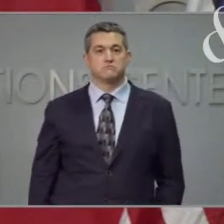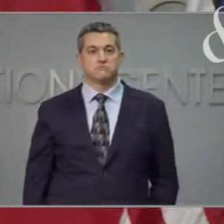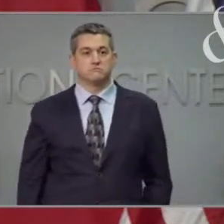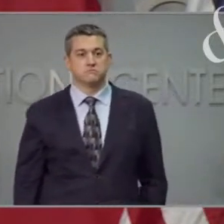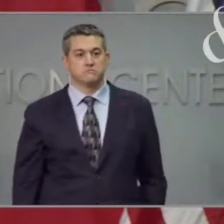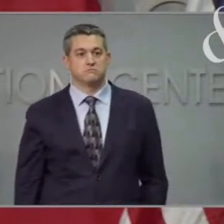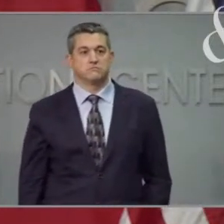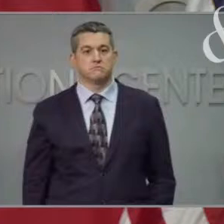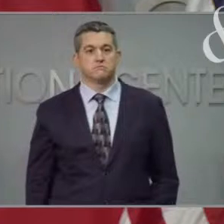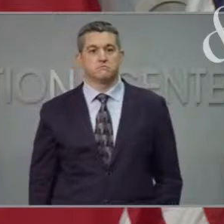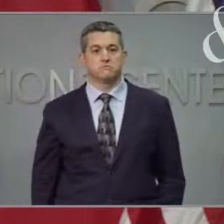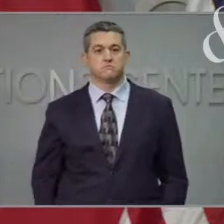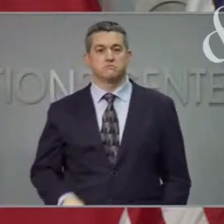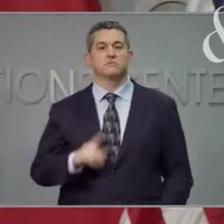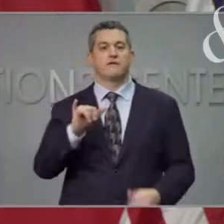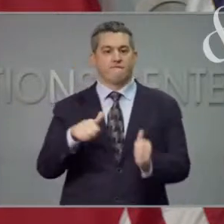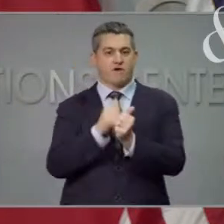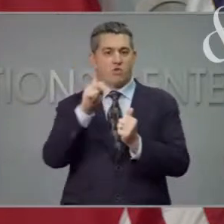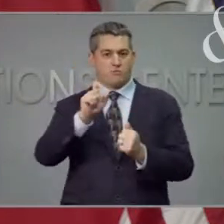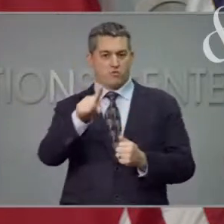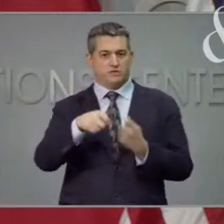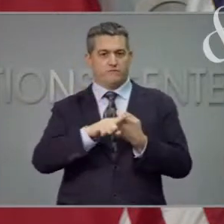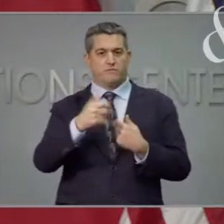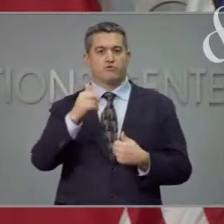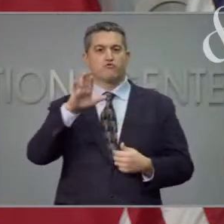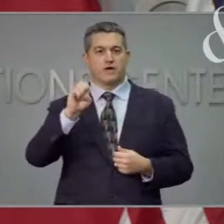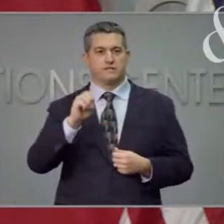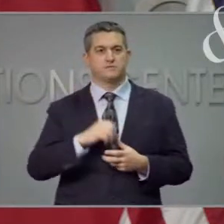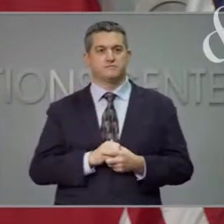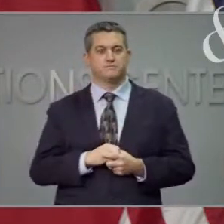We have a follow-up from Grace Holland, WFMY.